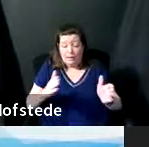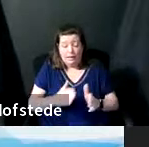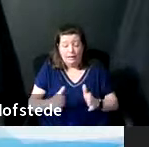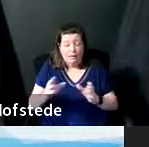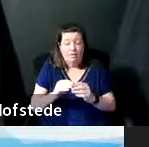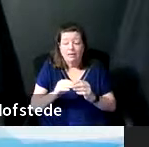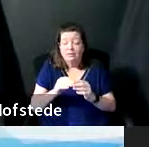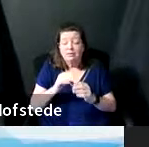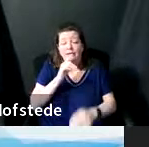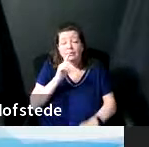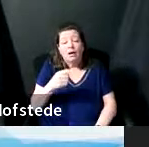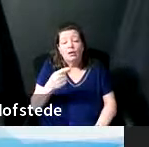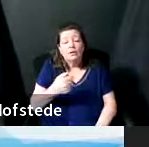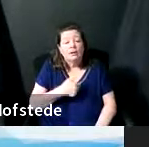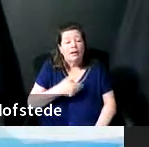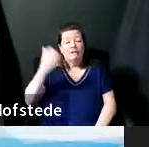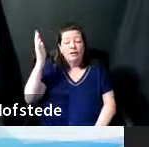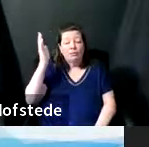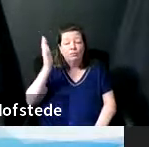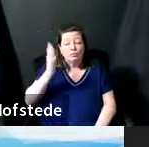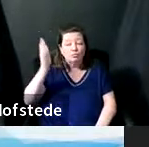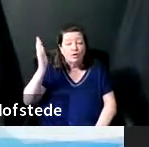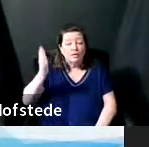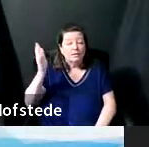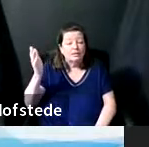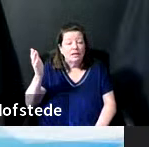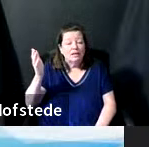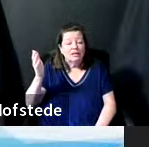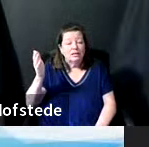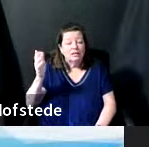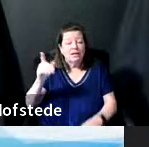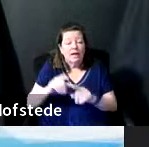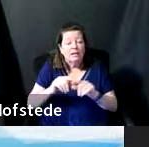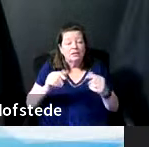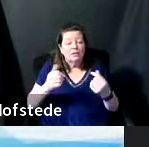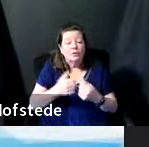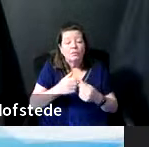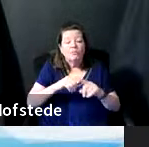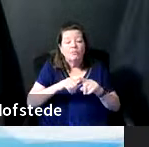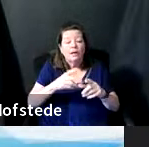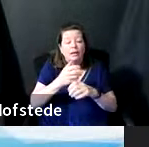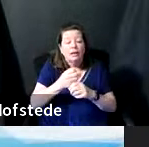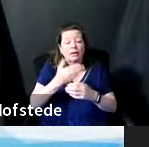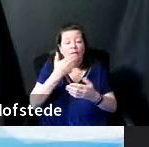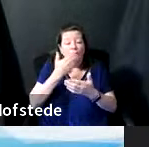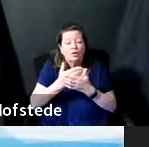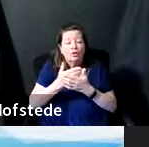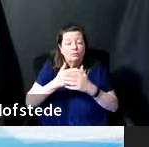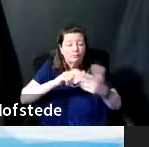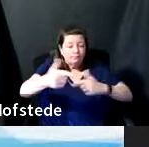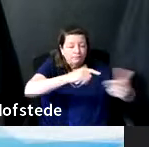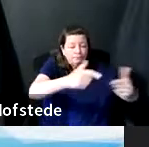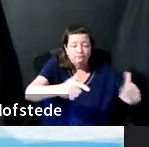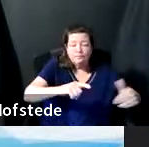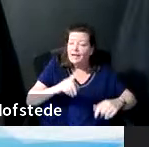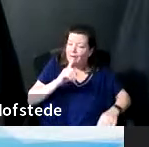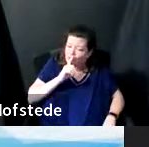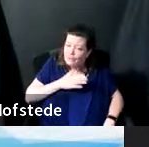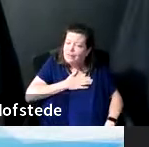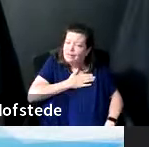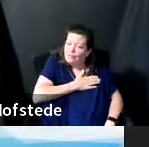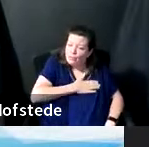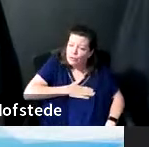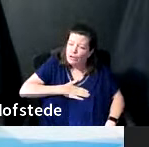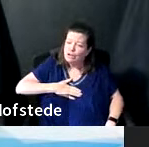not just having presentation kind of at the group, but getting good engagement. And I think really appreciative of the